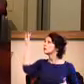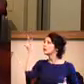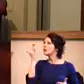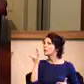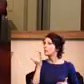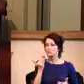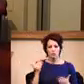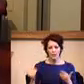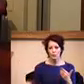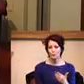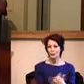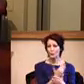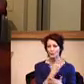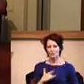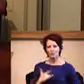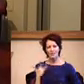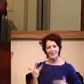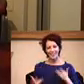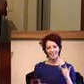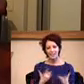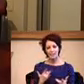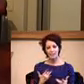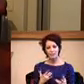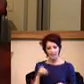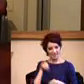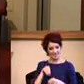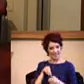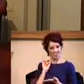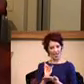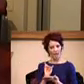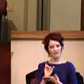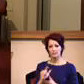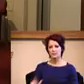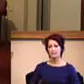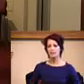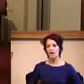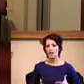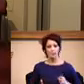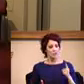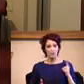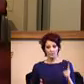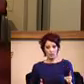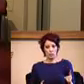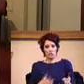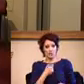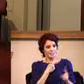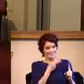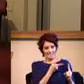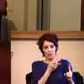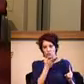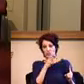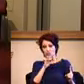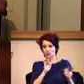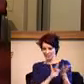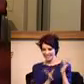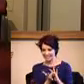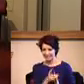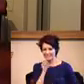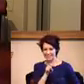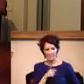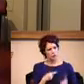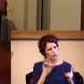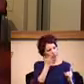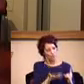newness and in that newness there is life even Jesus had to be open to that newness of his life he could no